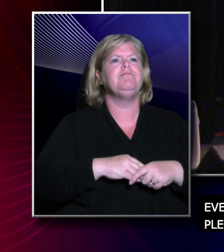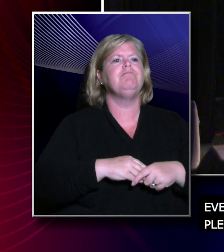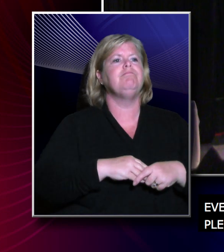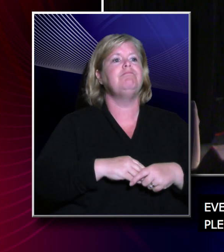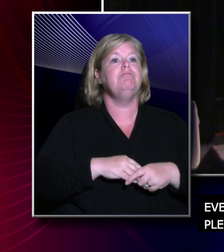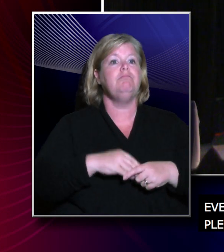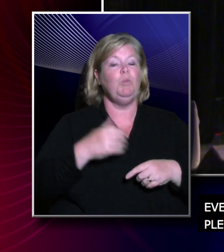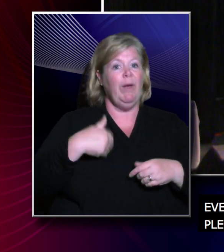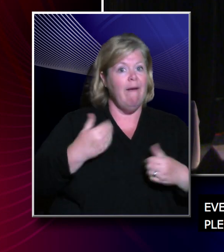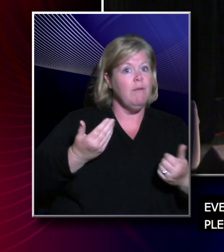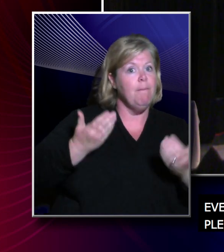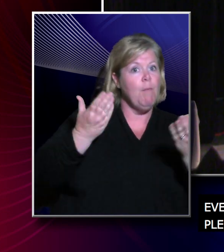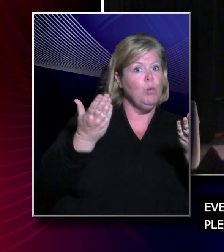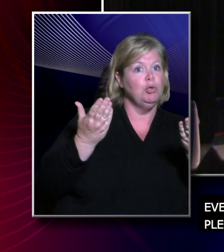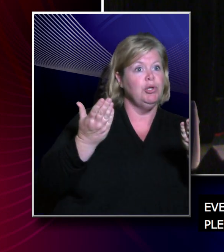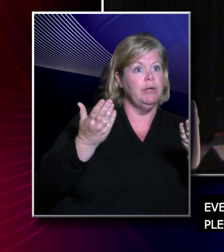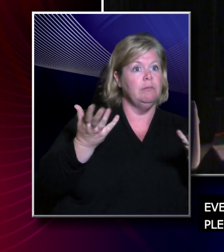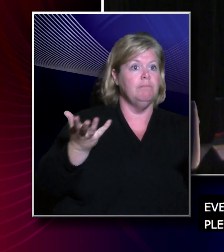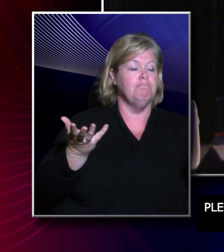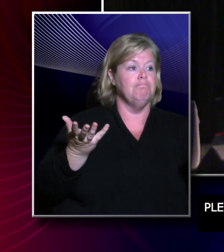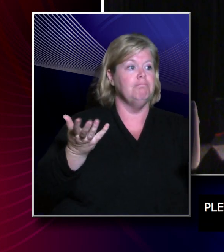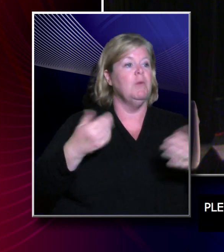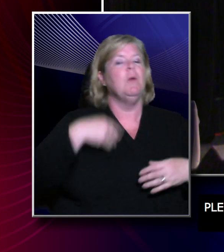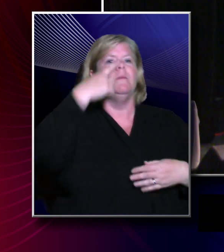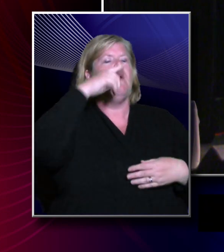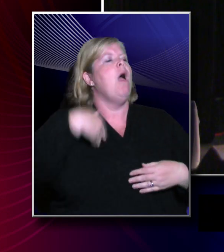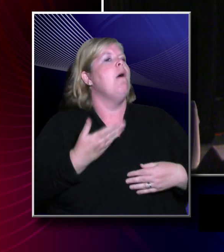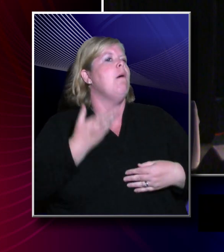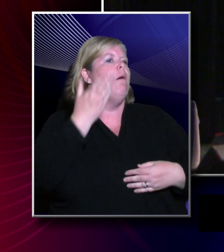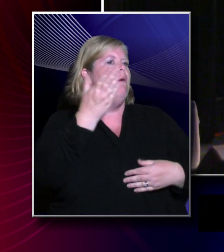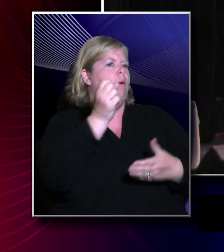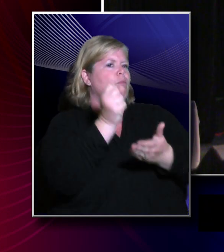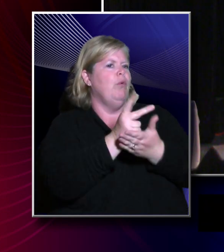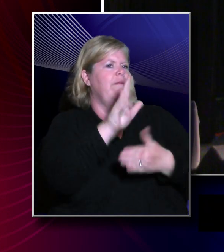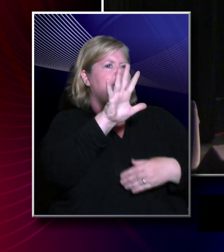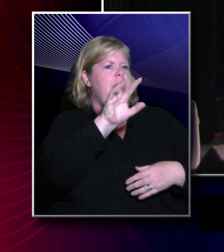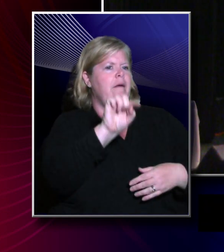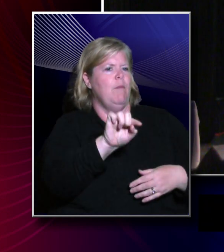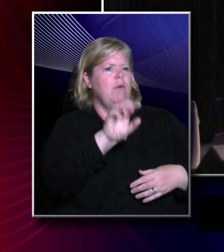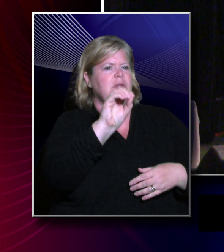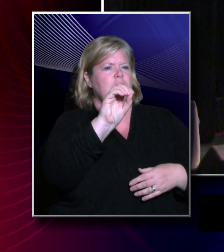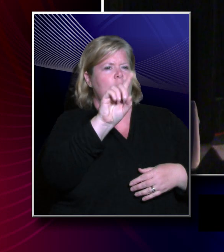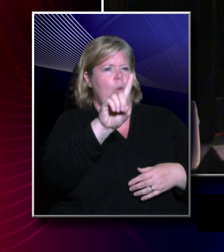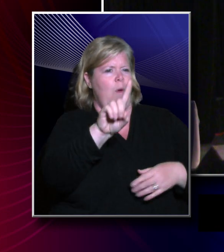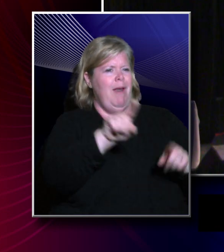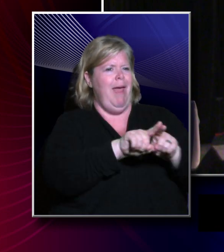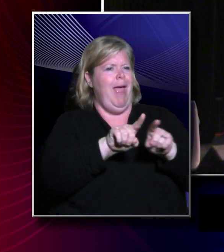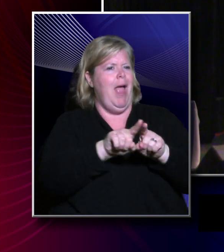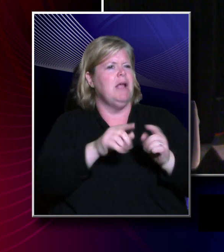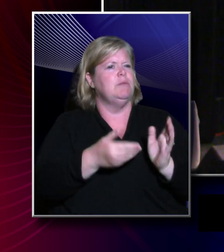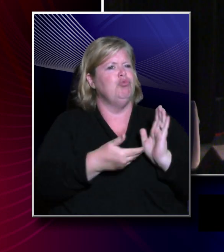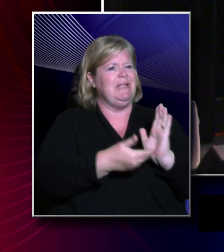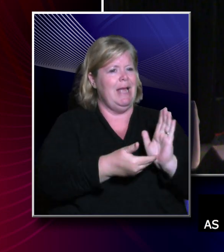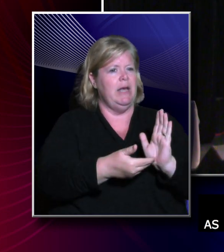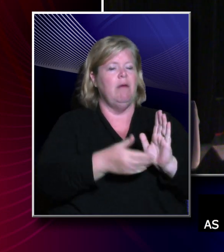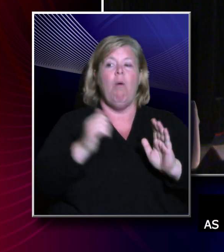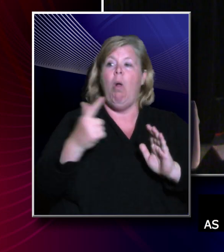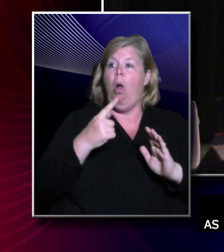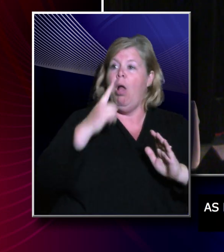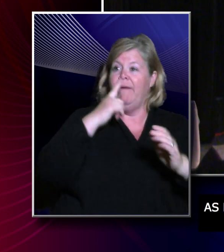motion? Can I make a motion to approve 5.01 as presented? A second. All in favor, say